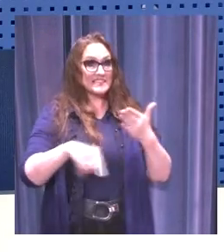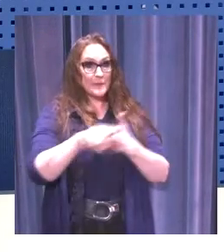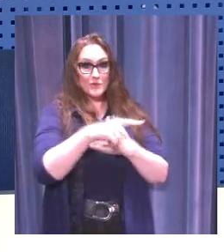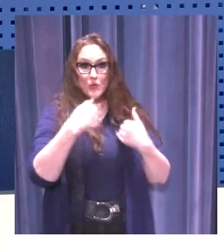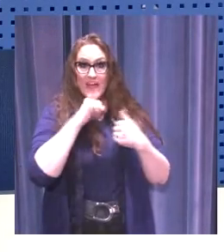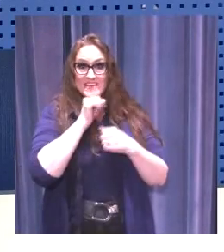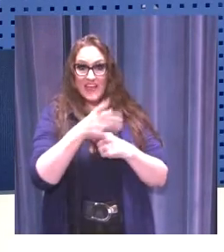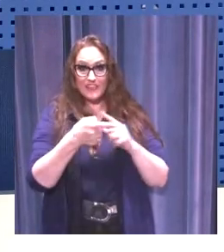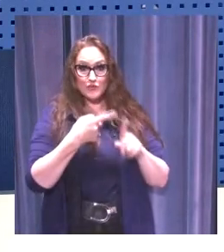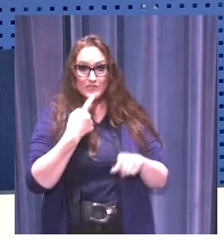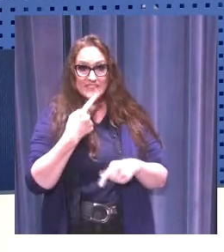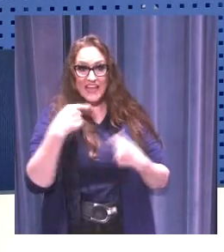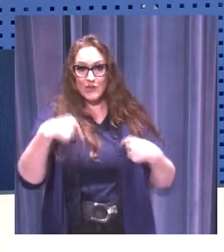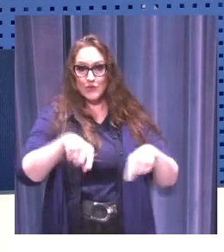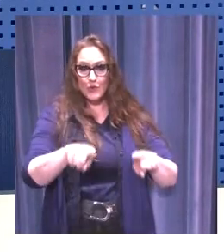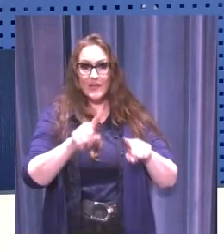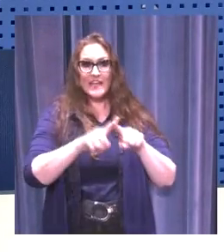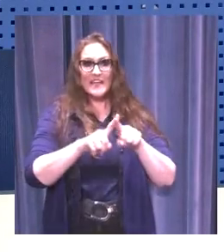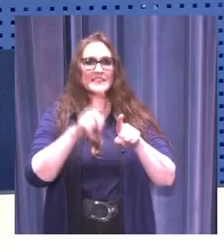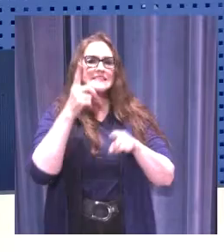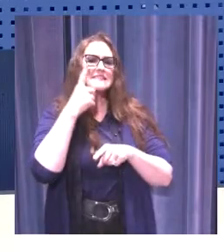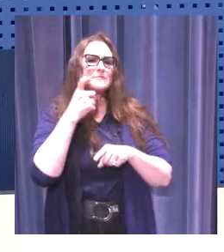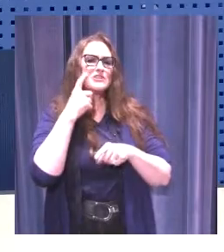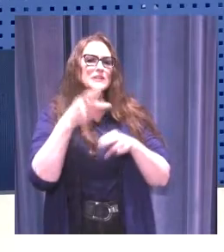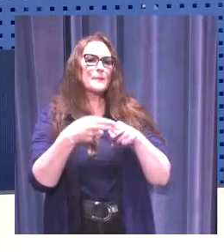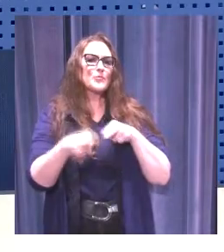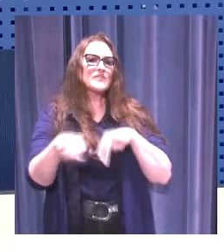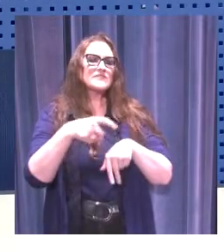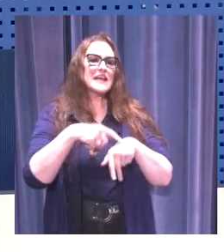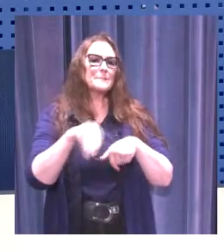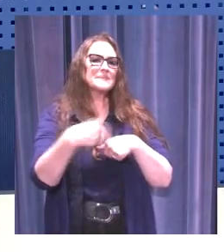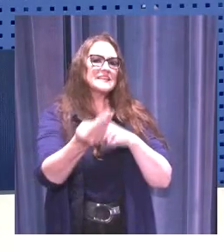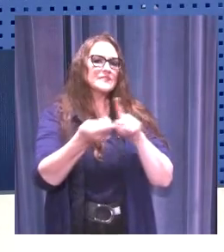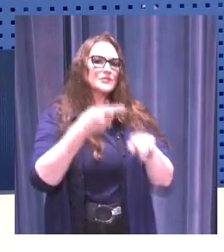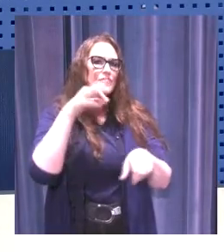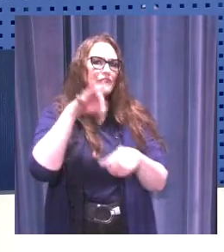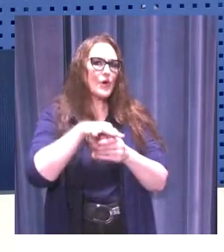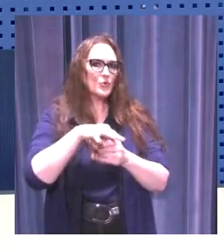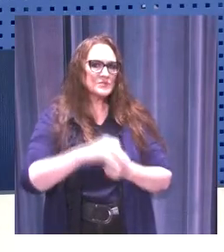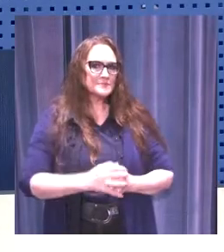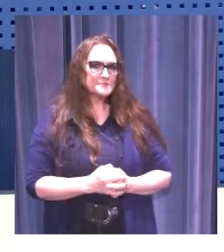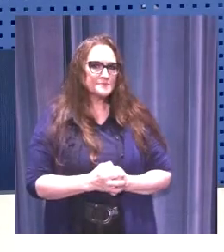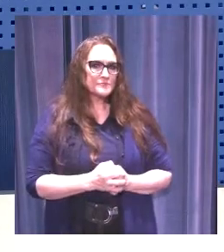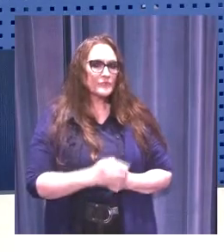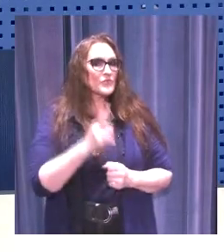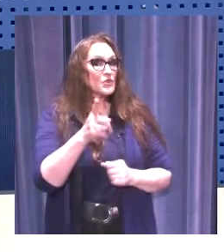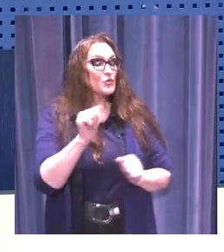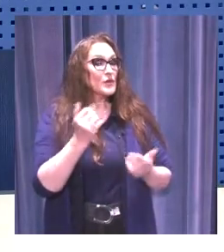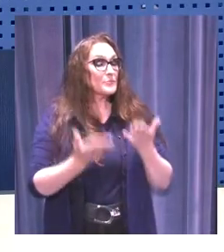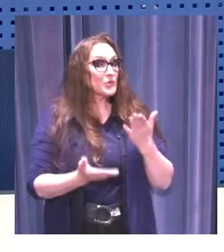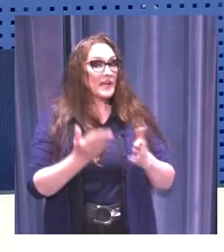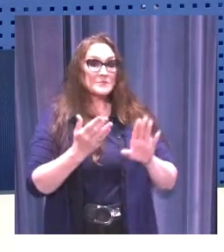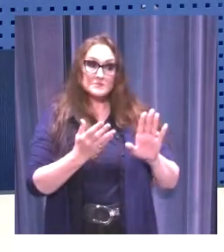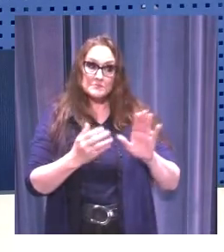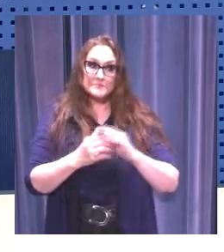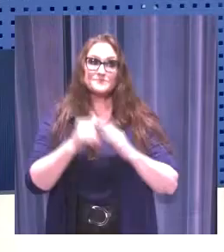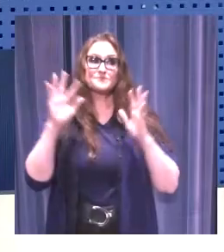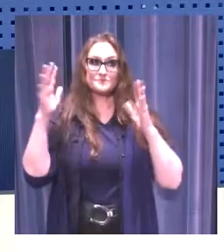nothing to say during the suspiciously brief time given to the votes. You can perhaps